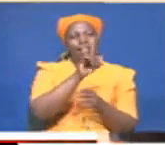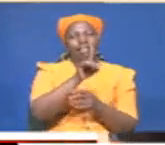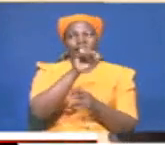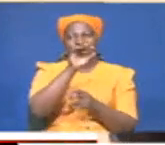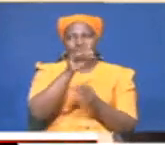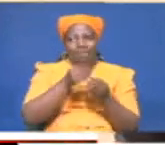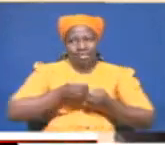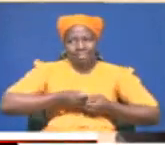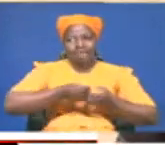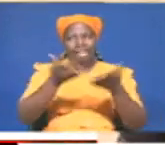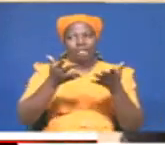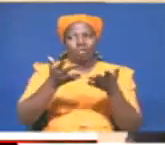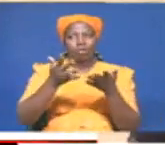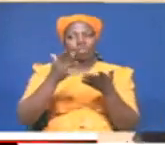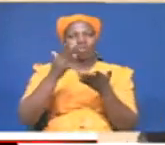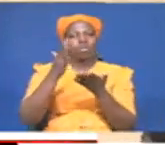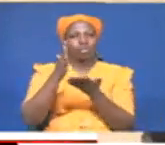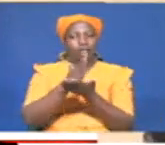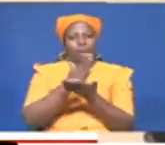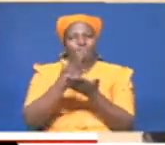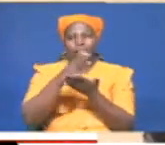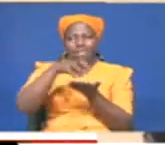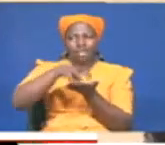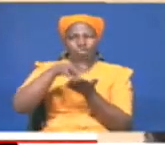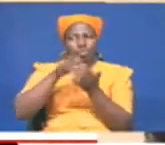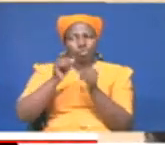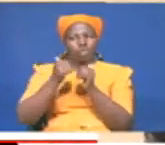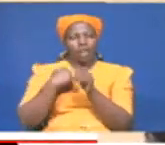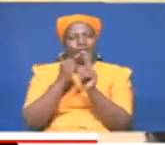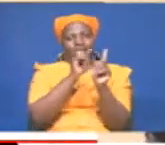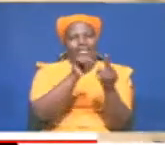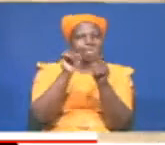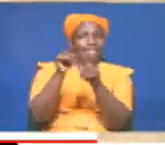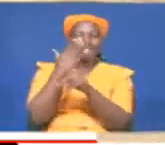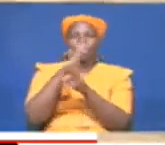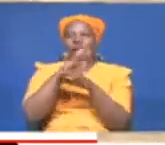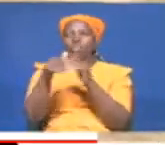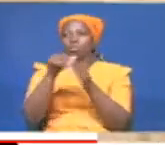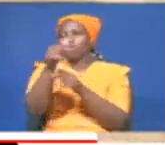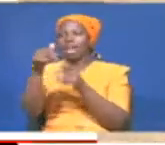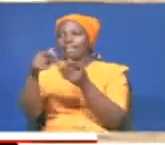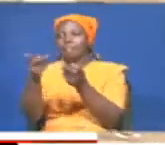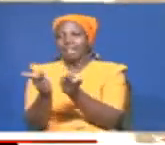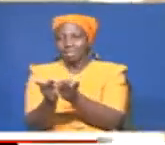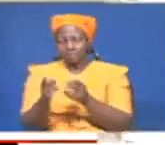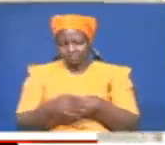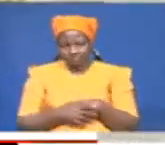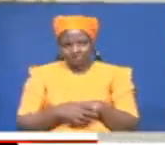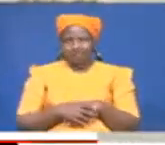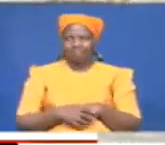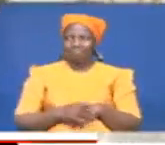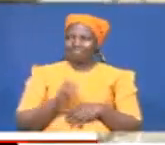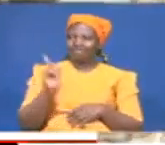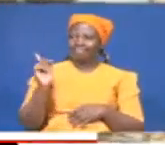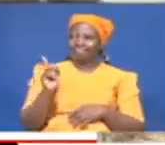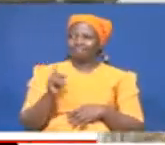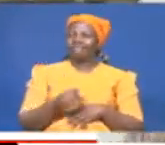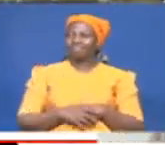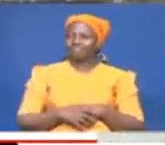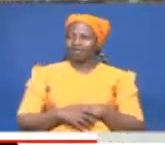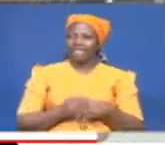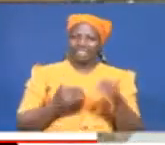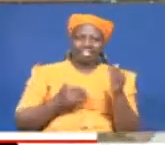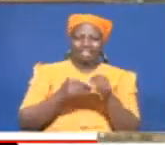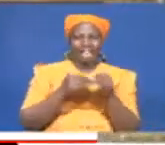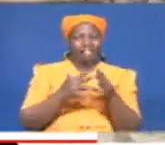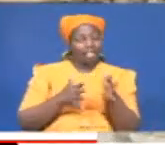the distribution substation that we have been to, and all of these other places, the infrastructure itself. In the outlay, the band nearing the main highway is